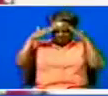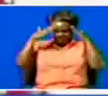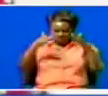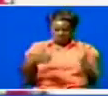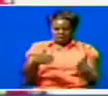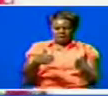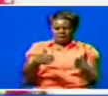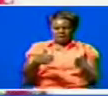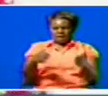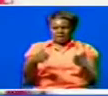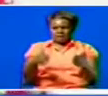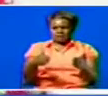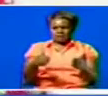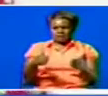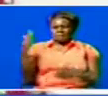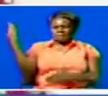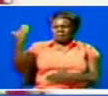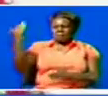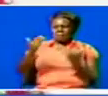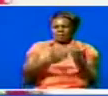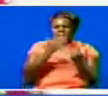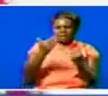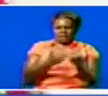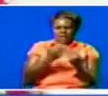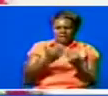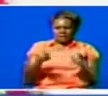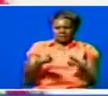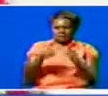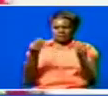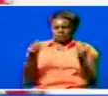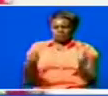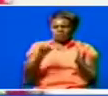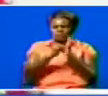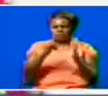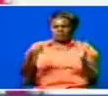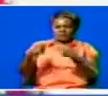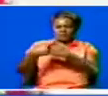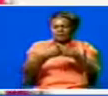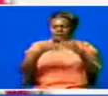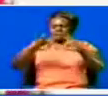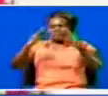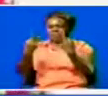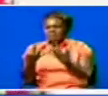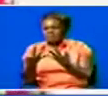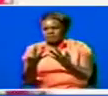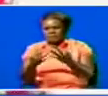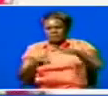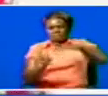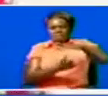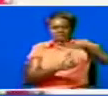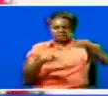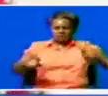pastoral care and the practical approaches that shall mitigate the impact of these challenges on our families, ministerial